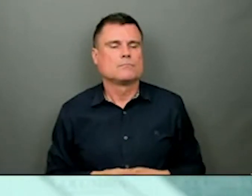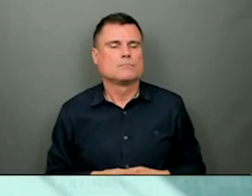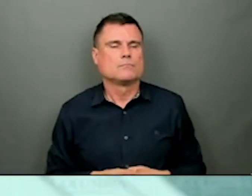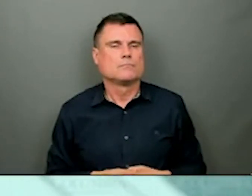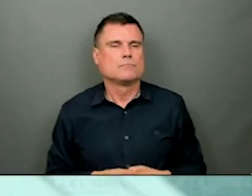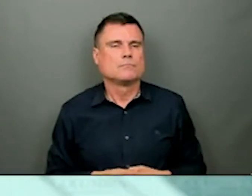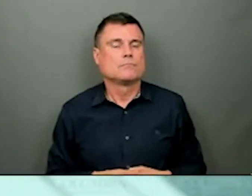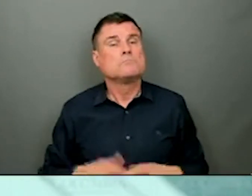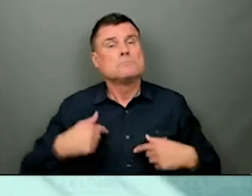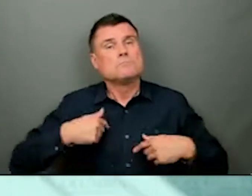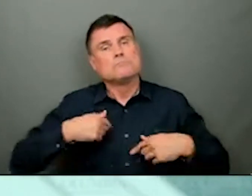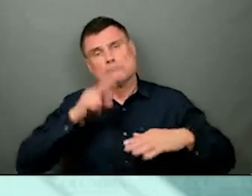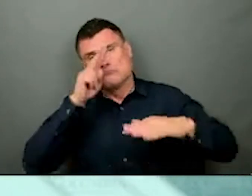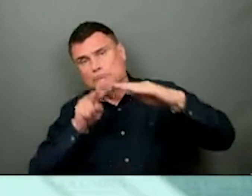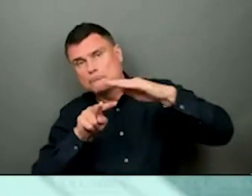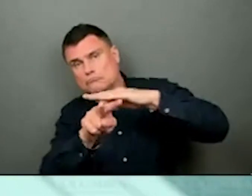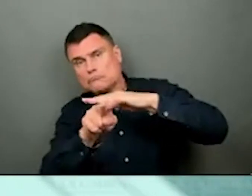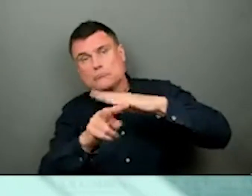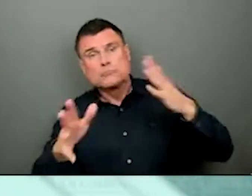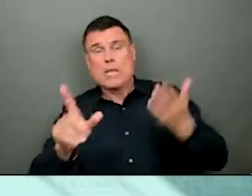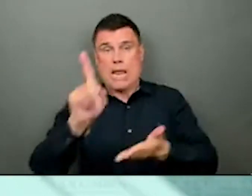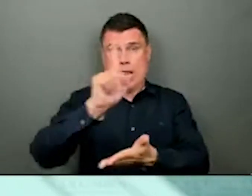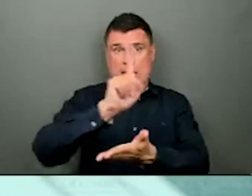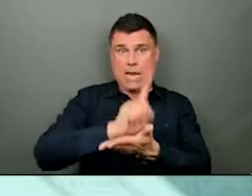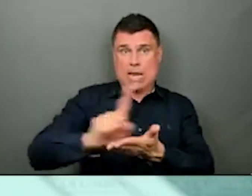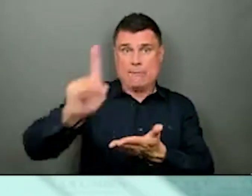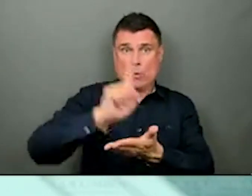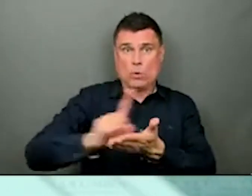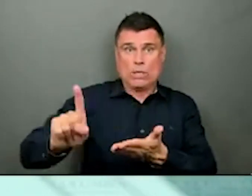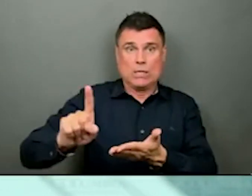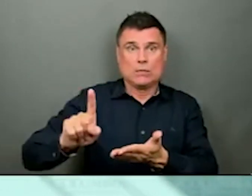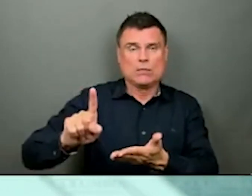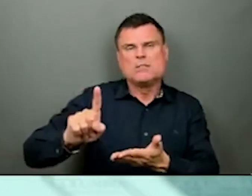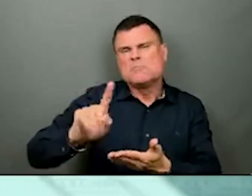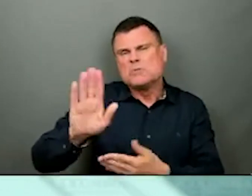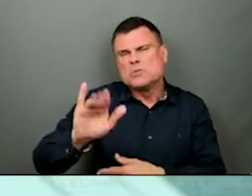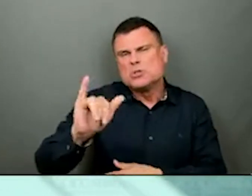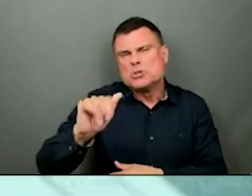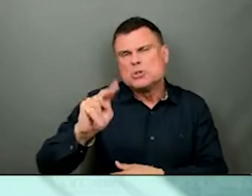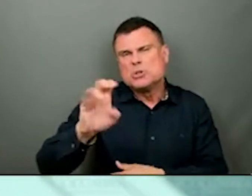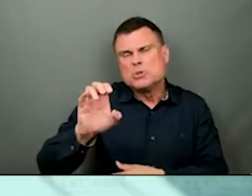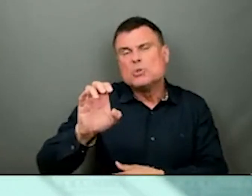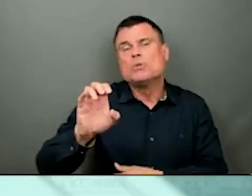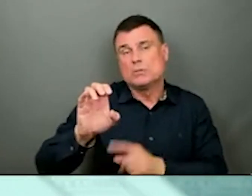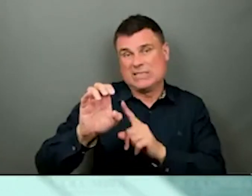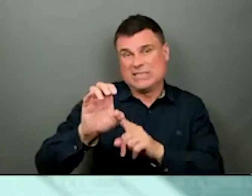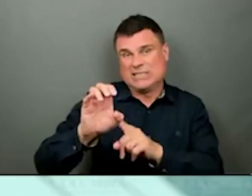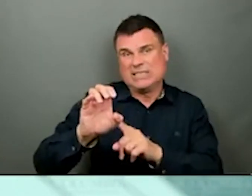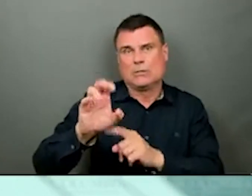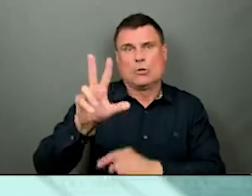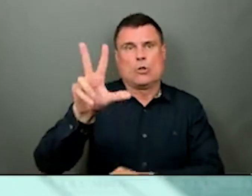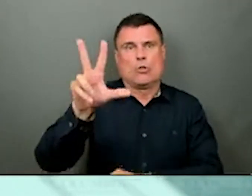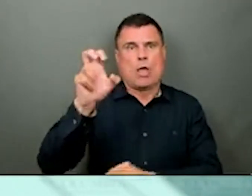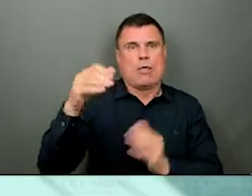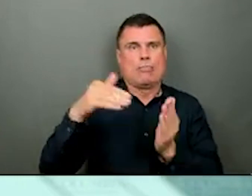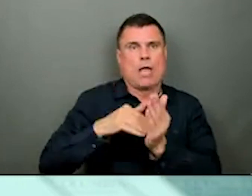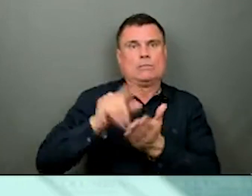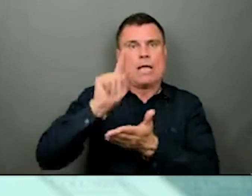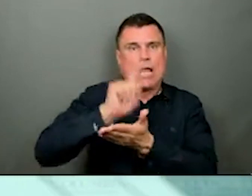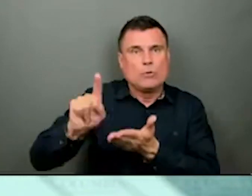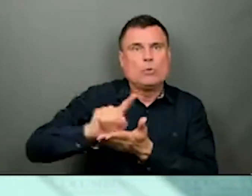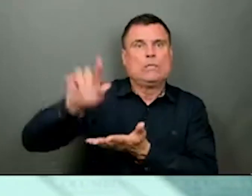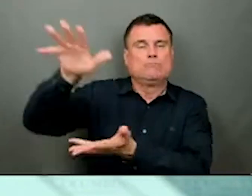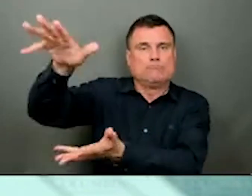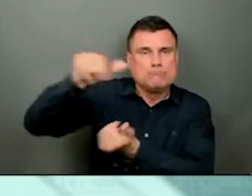of Pfizer a week, that we're getting to everybody. So I think it's good. So far it shows how robust the system is, that it's easy